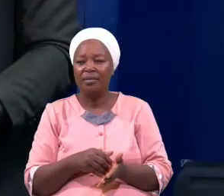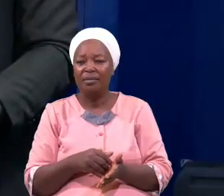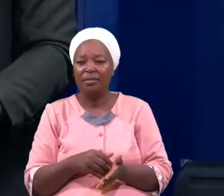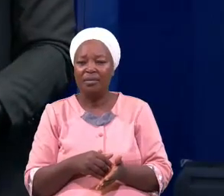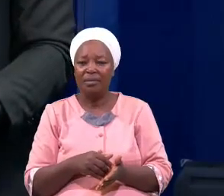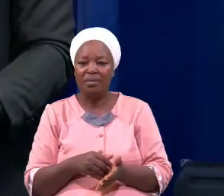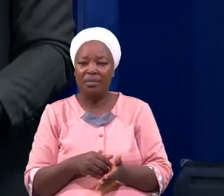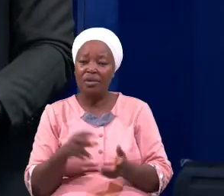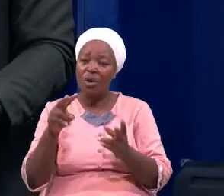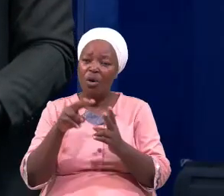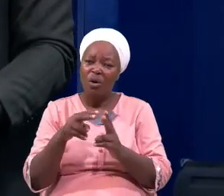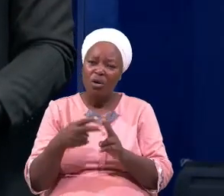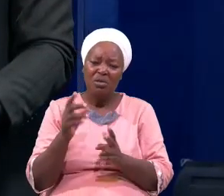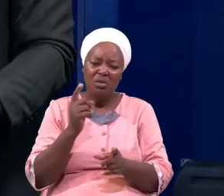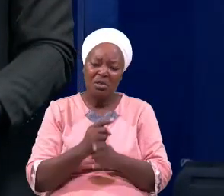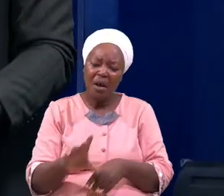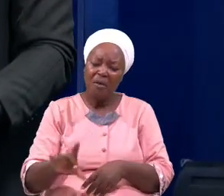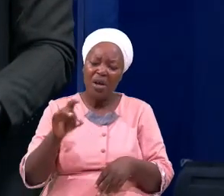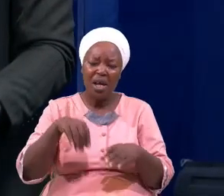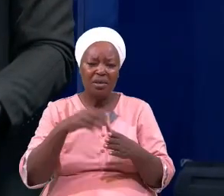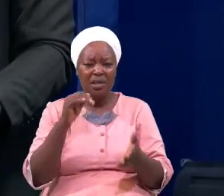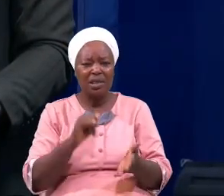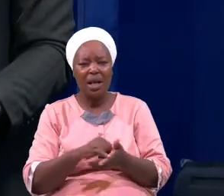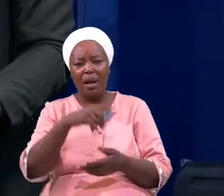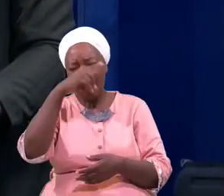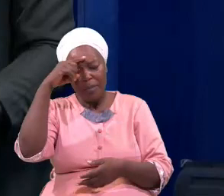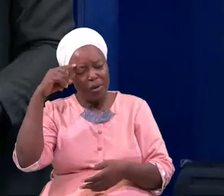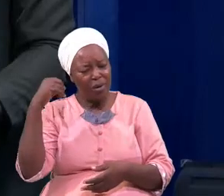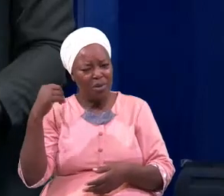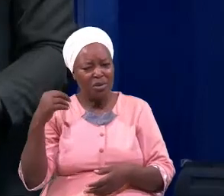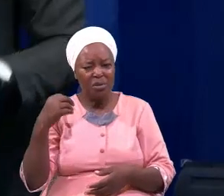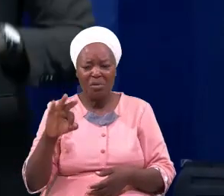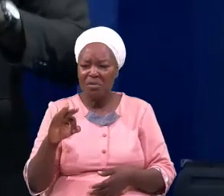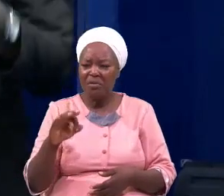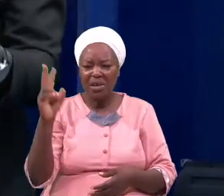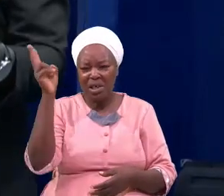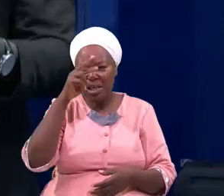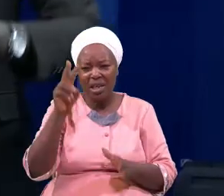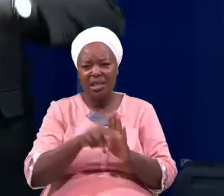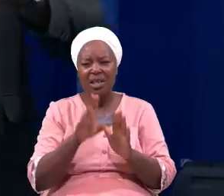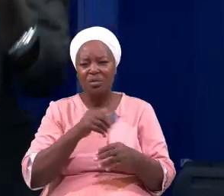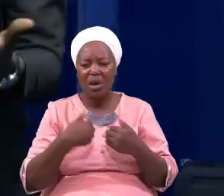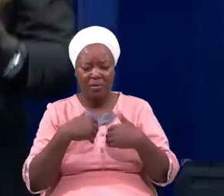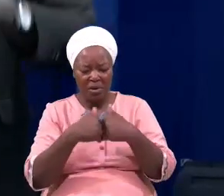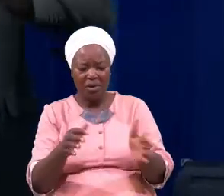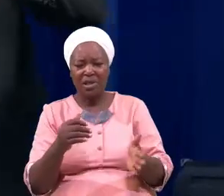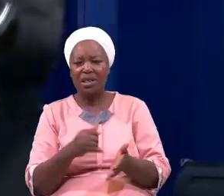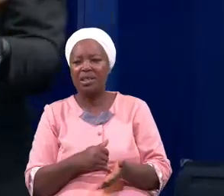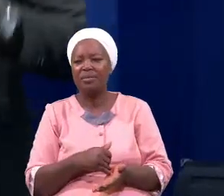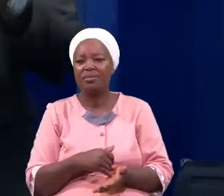Or you just discover that because of negligence you have lost it.